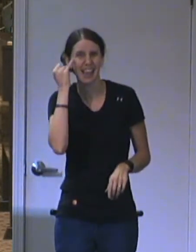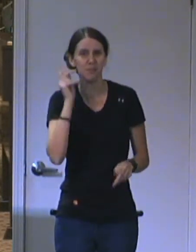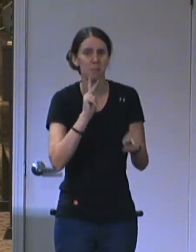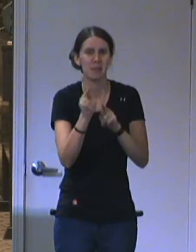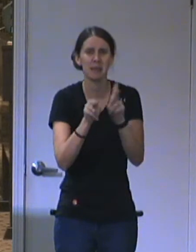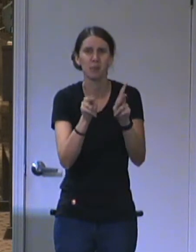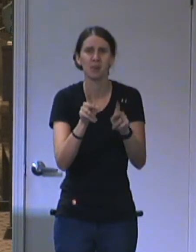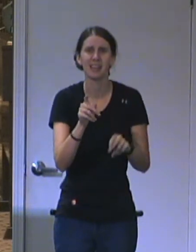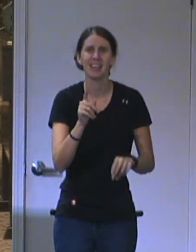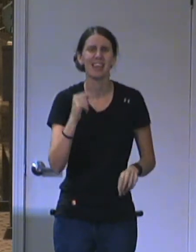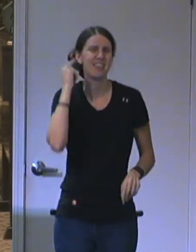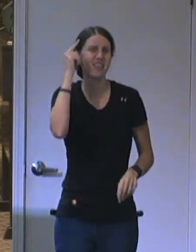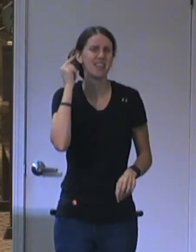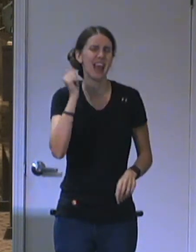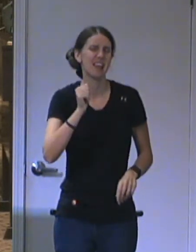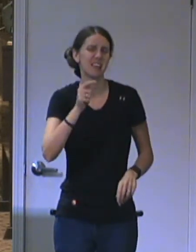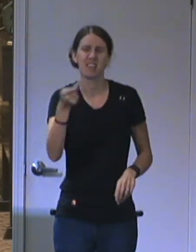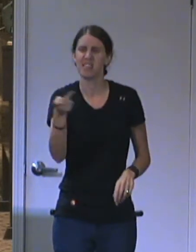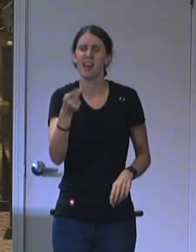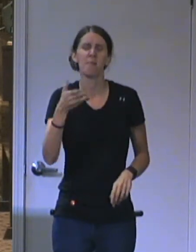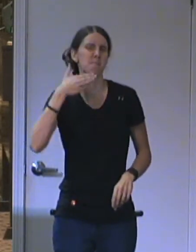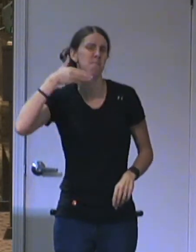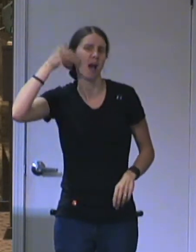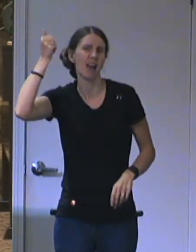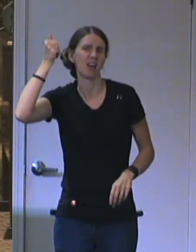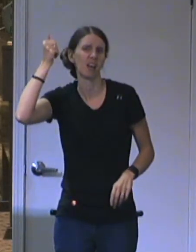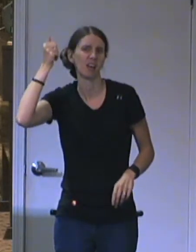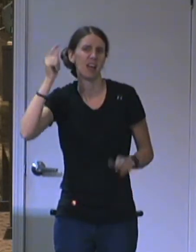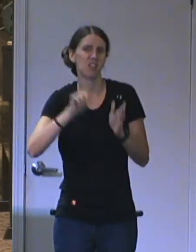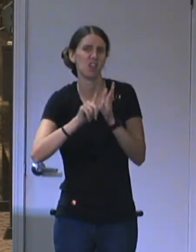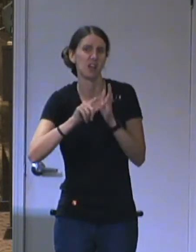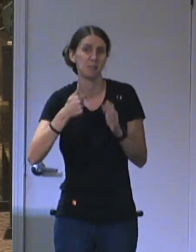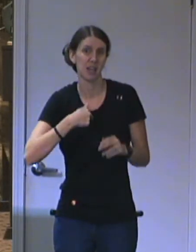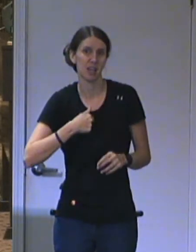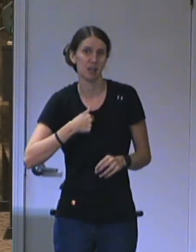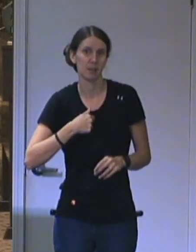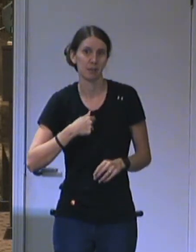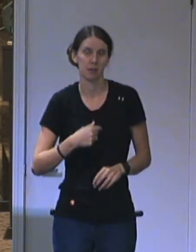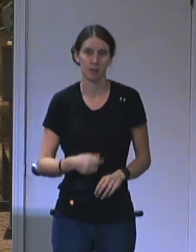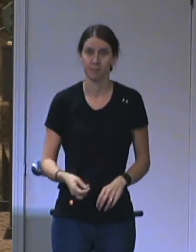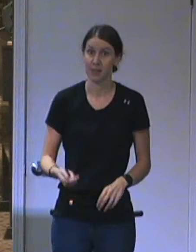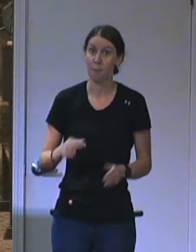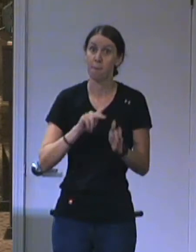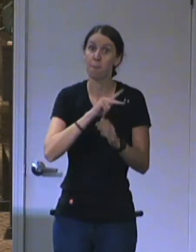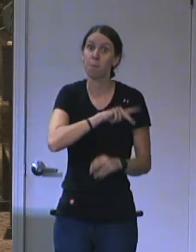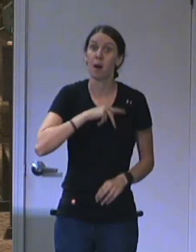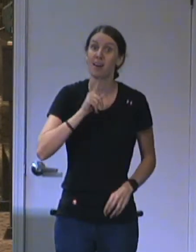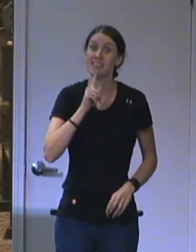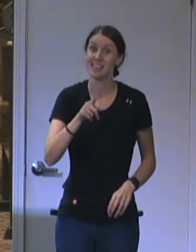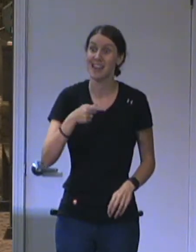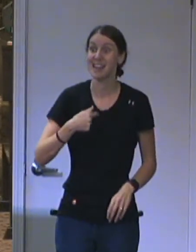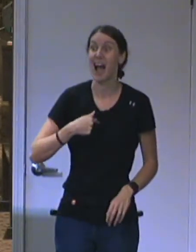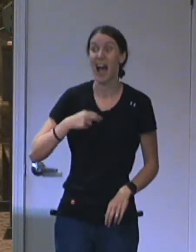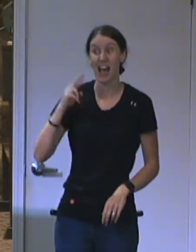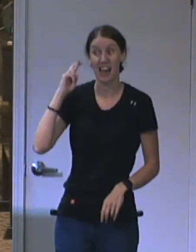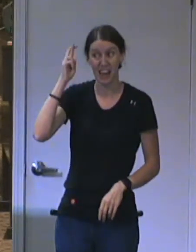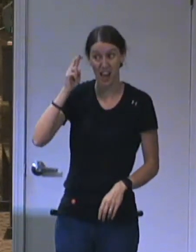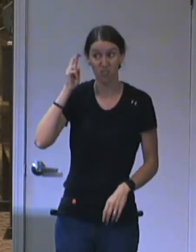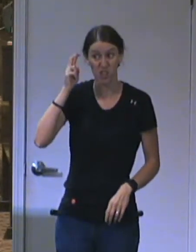thinks they were better at the law than me, he said, I have reason to get